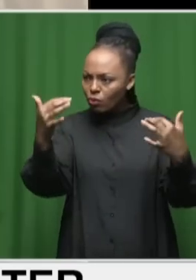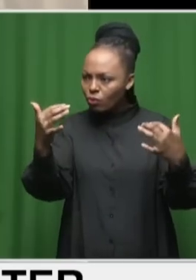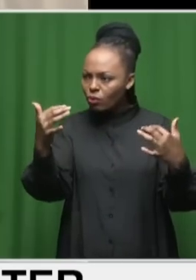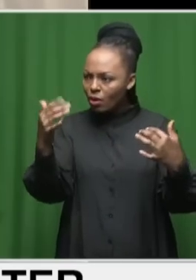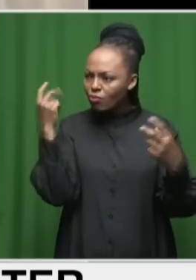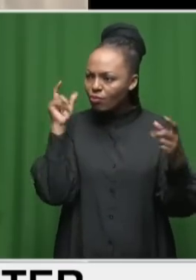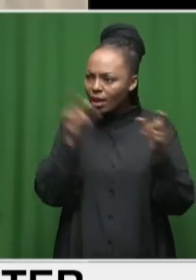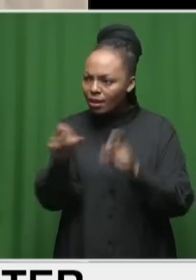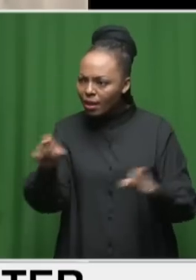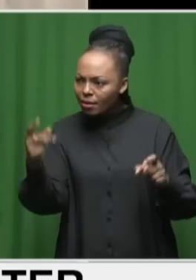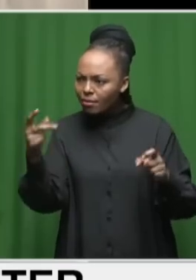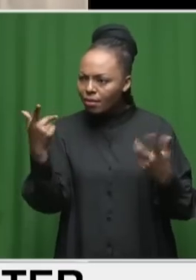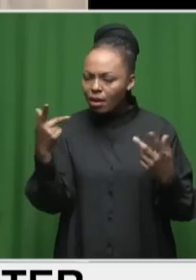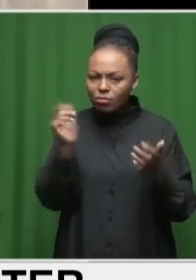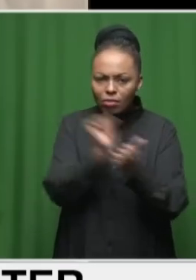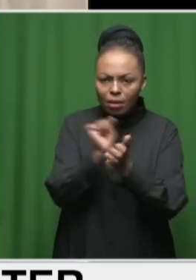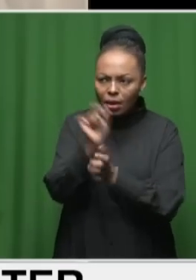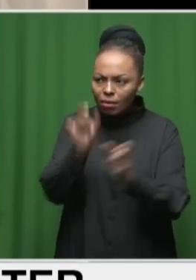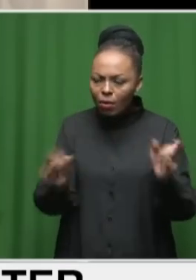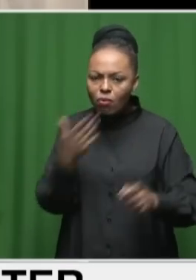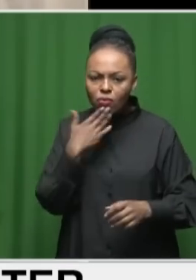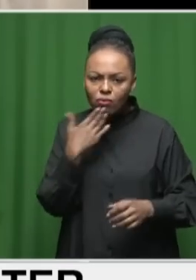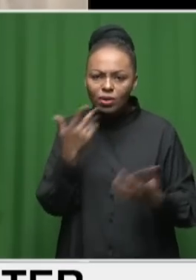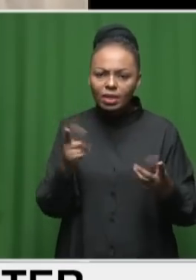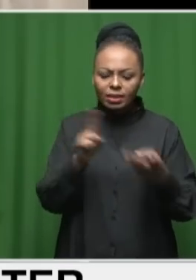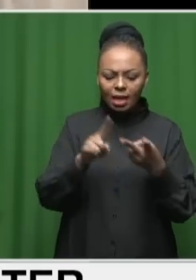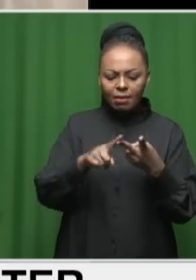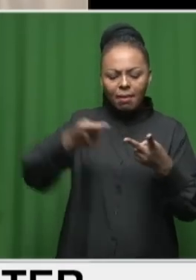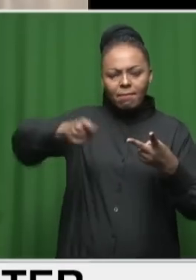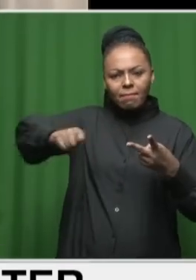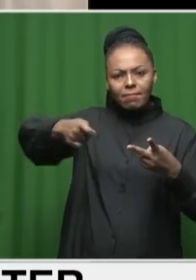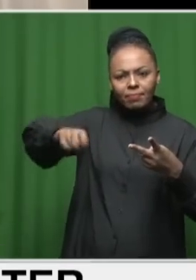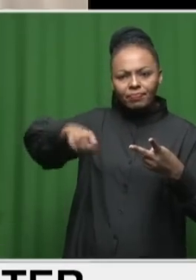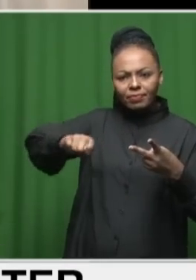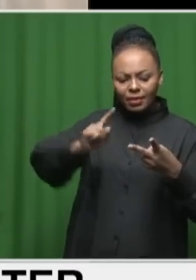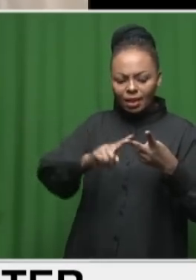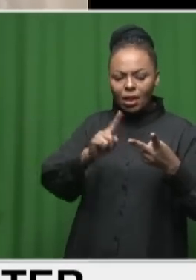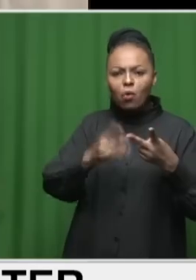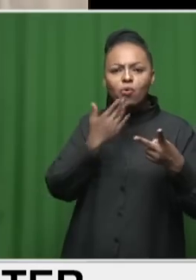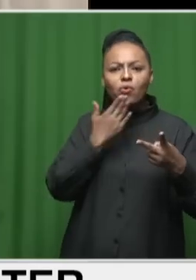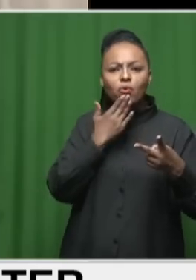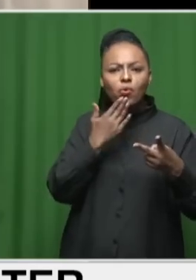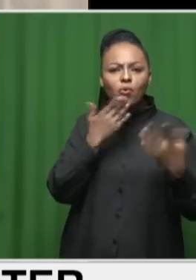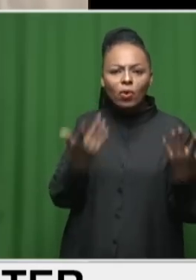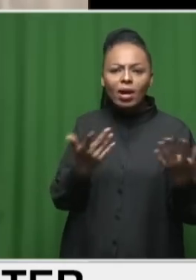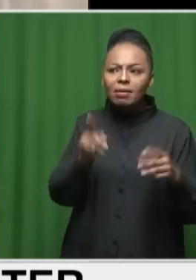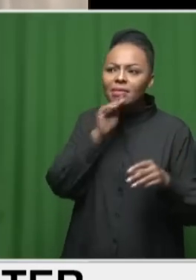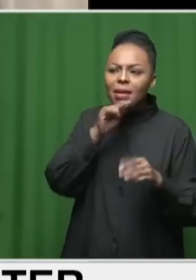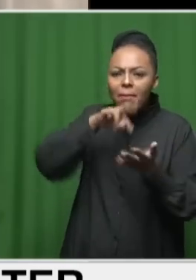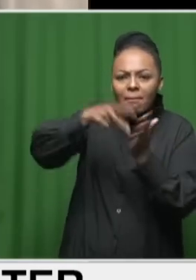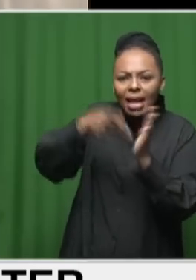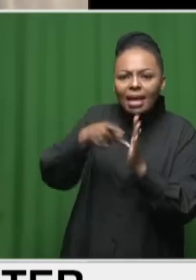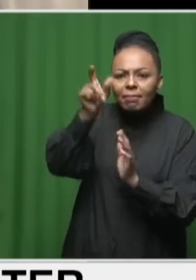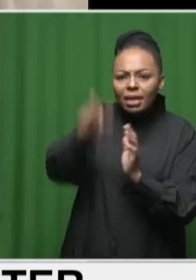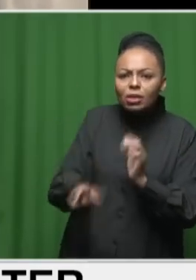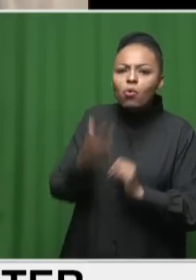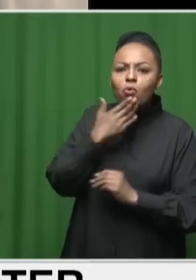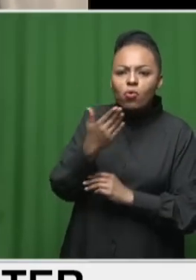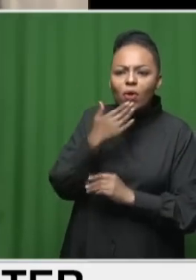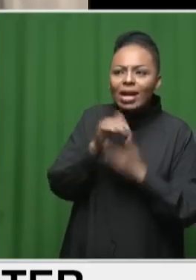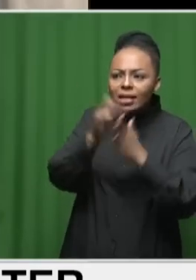you look at who signed out for the master key, because you can't pull this off without the master key. And at every